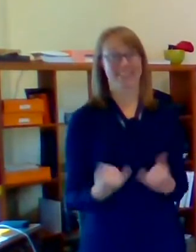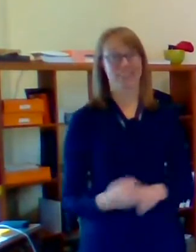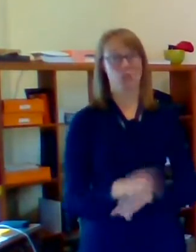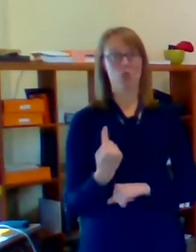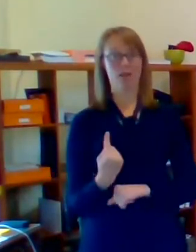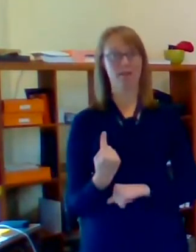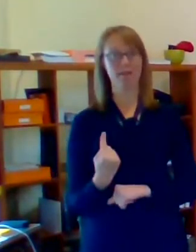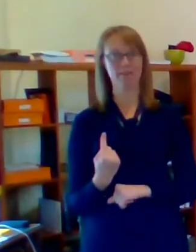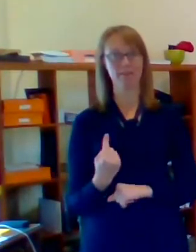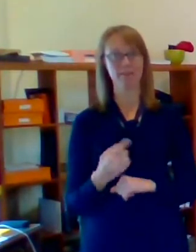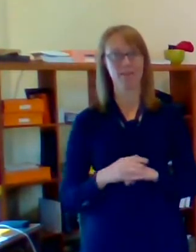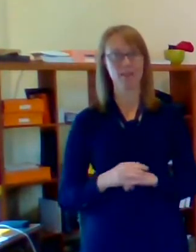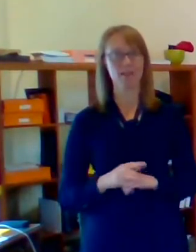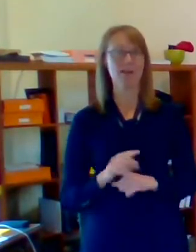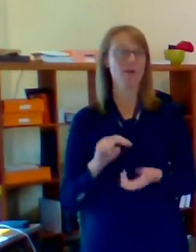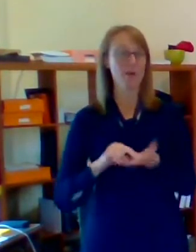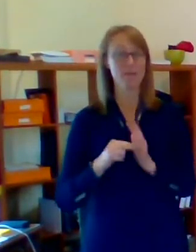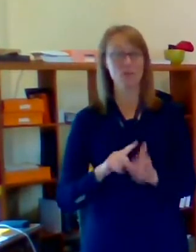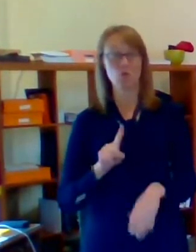That's $1.4 million.